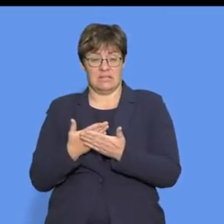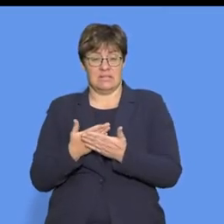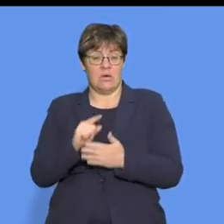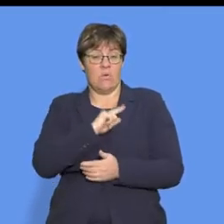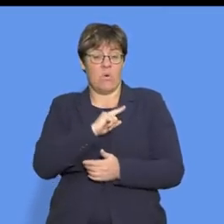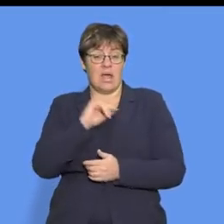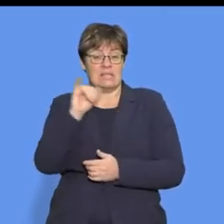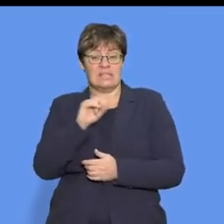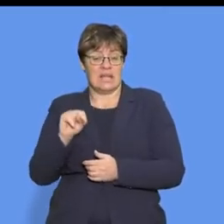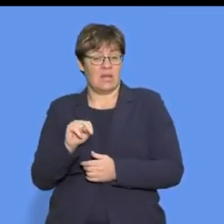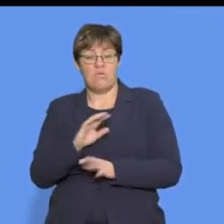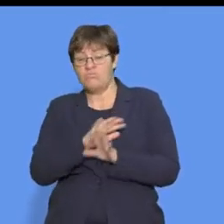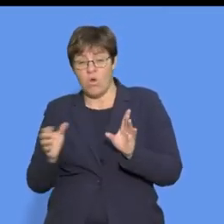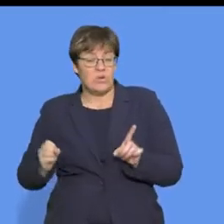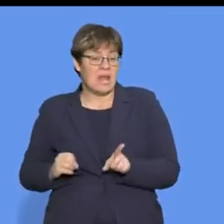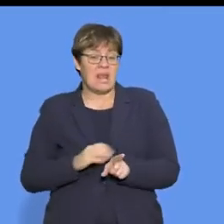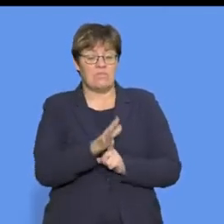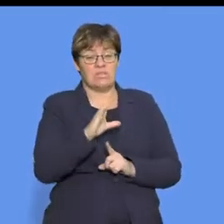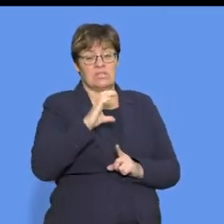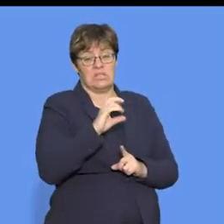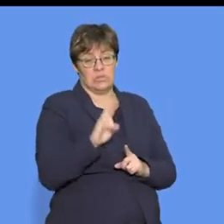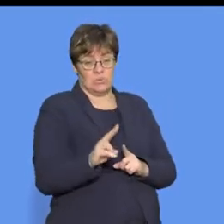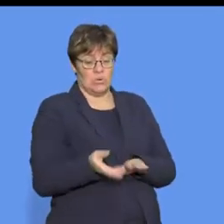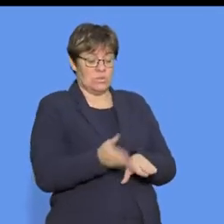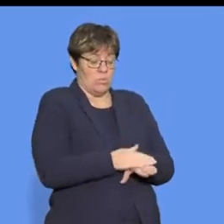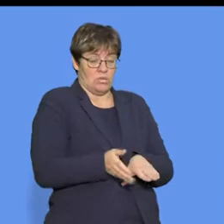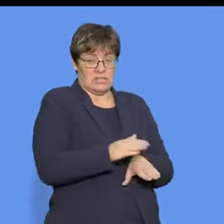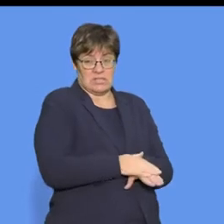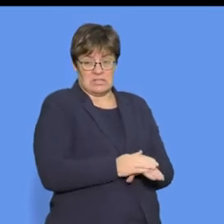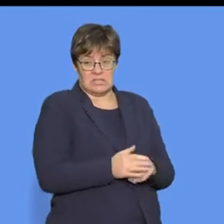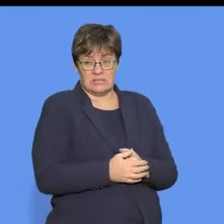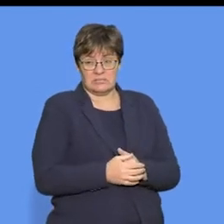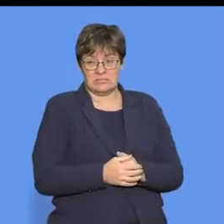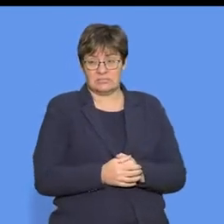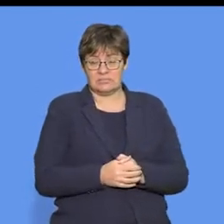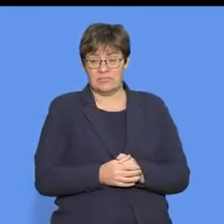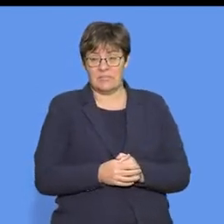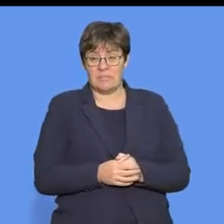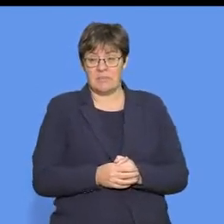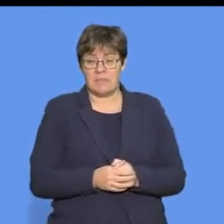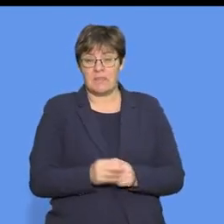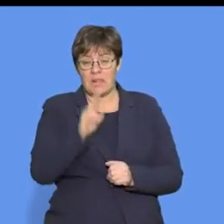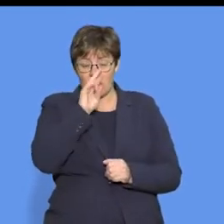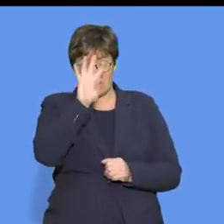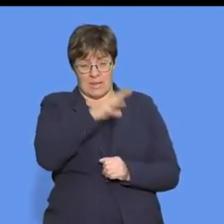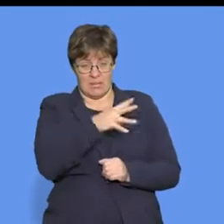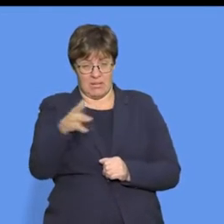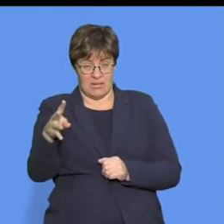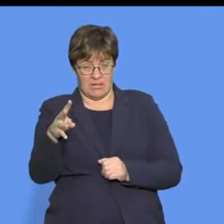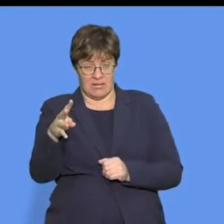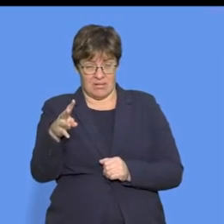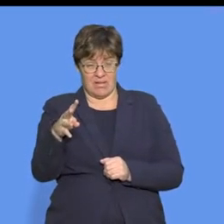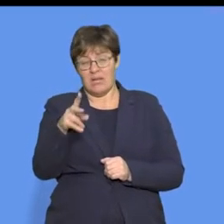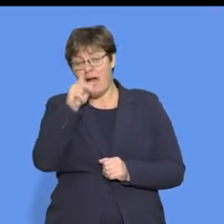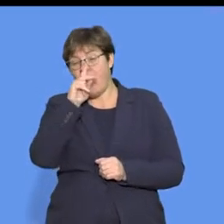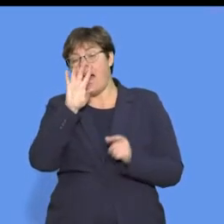ability, why zinc ions will not influence the copper deposit over here. So if we look at the